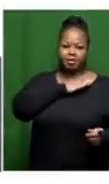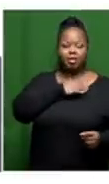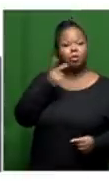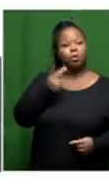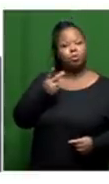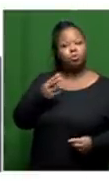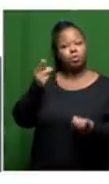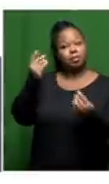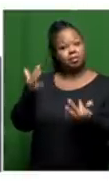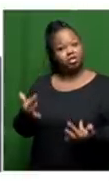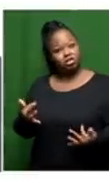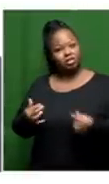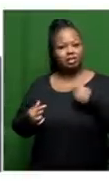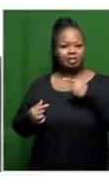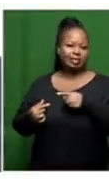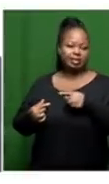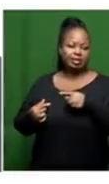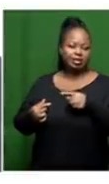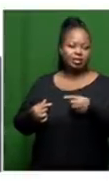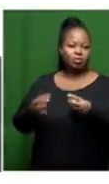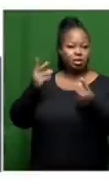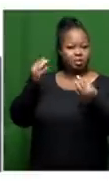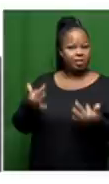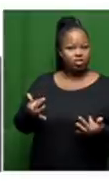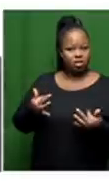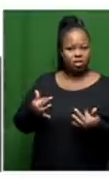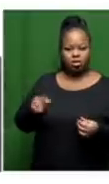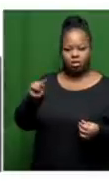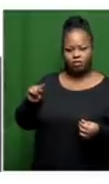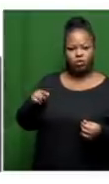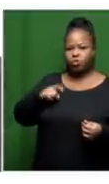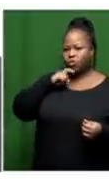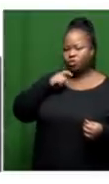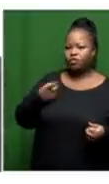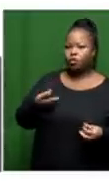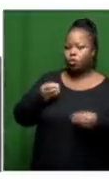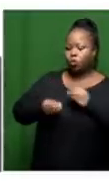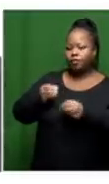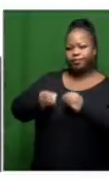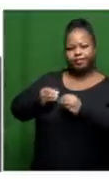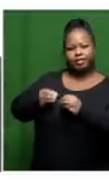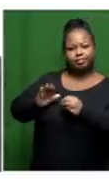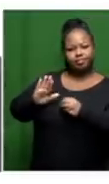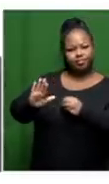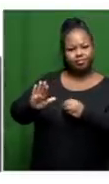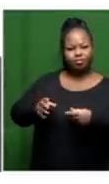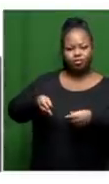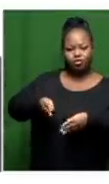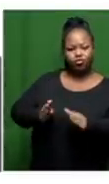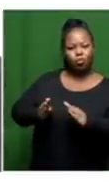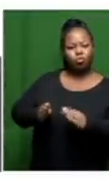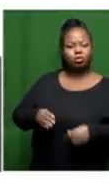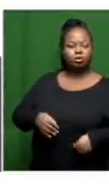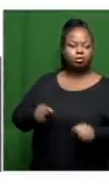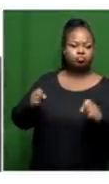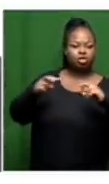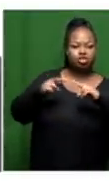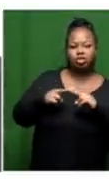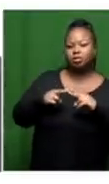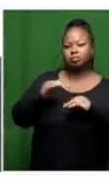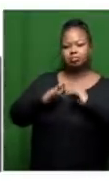budgeting that is supposed to go to maintenance of infrastructure and also the creation of new